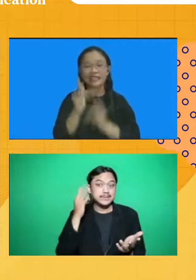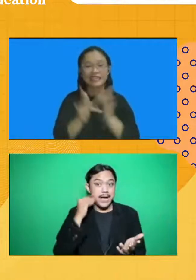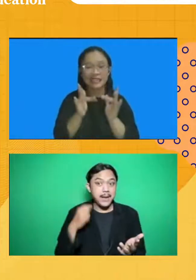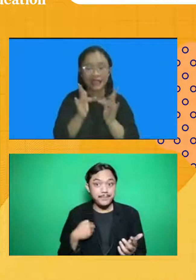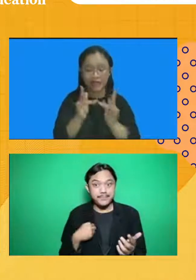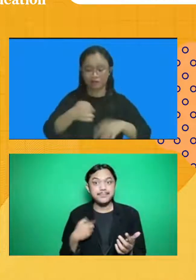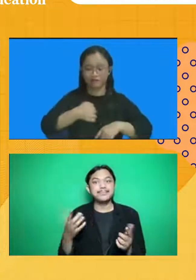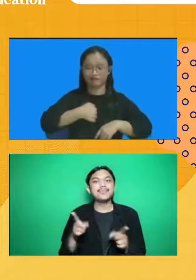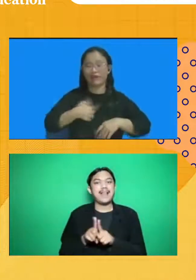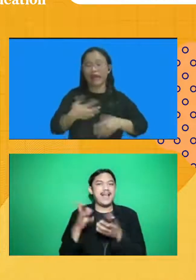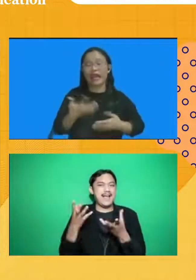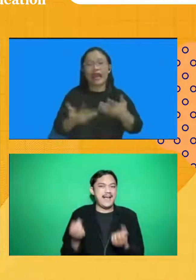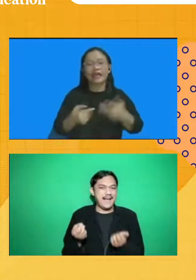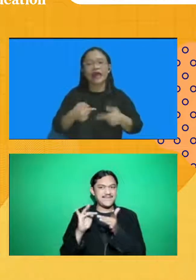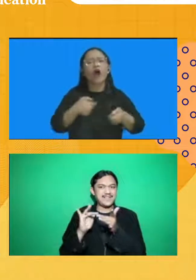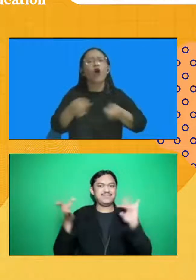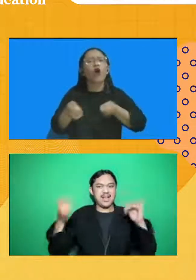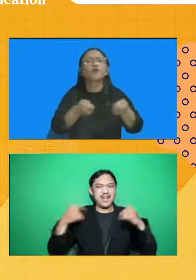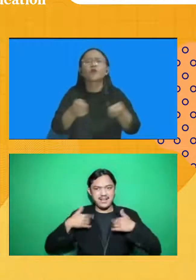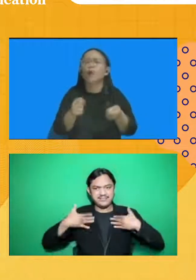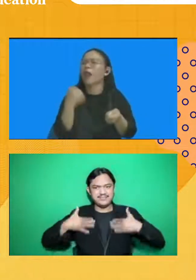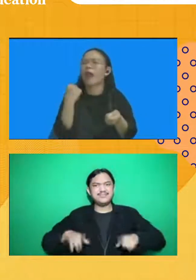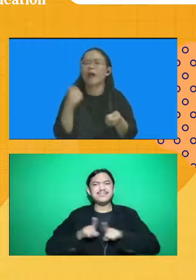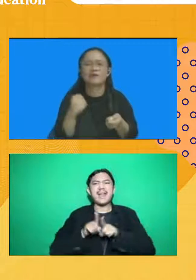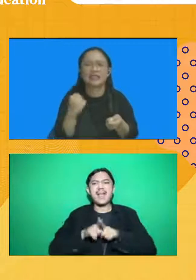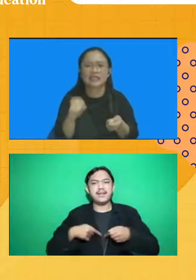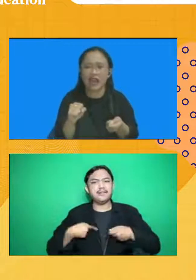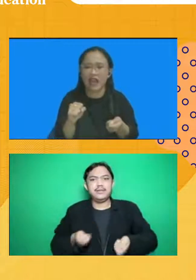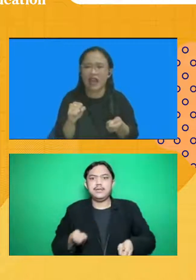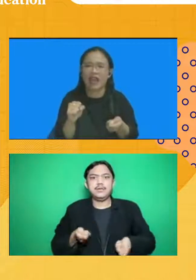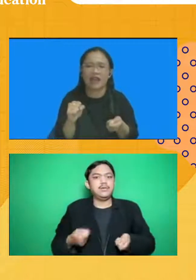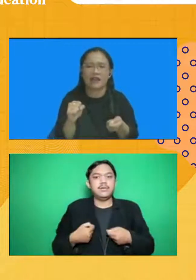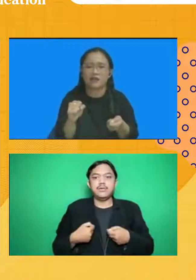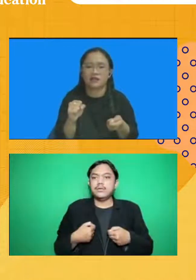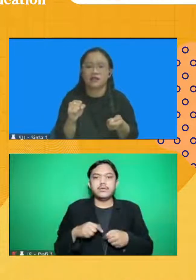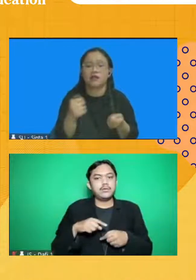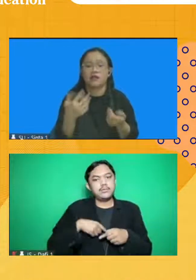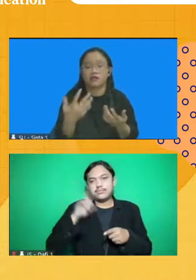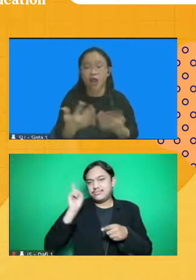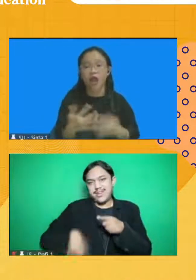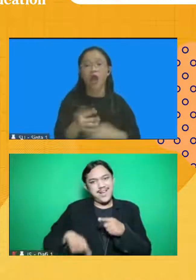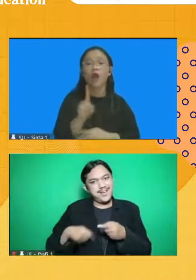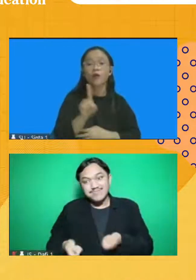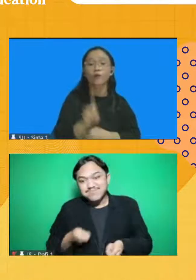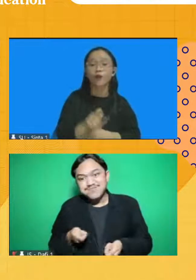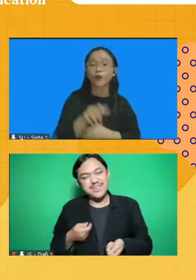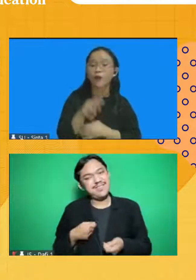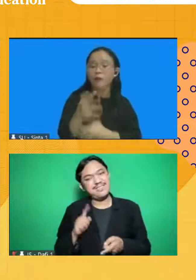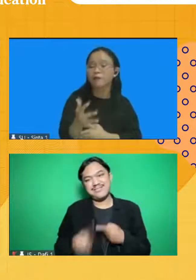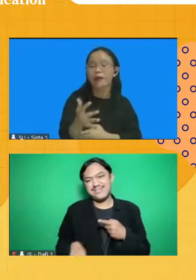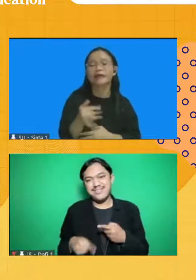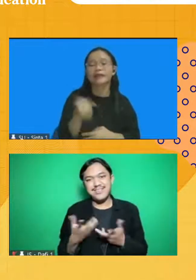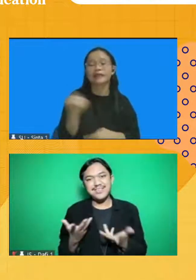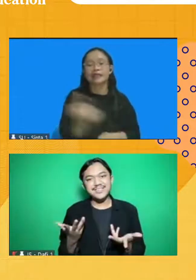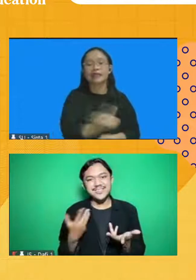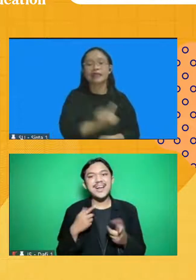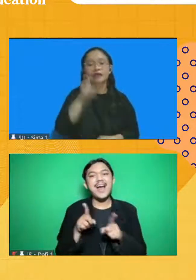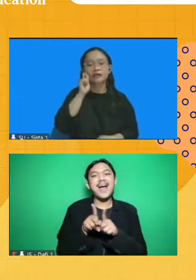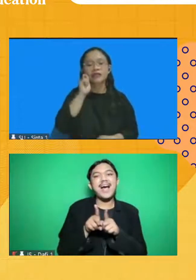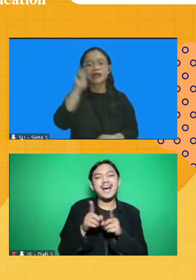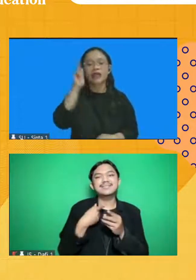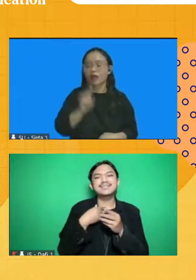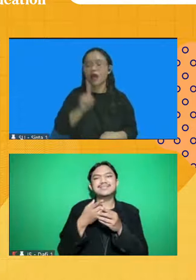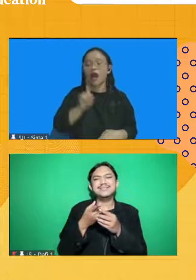when someone's have intention to do bad things, so that's what's going to happen. I mean